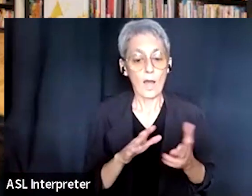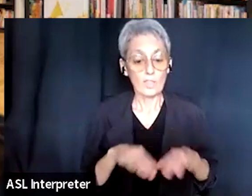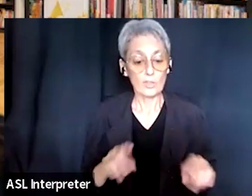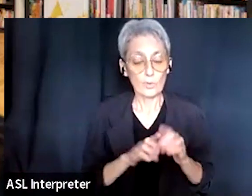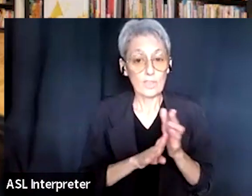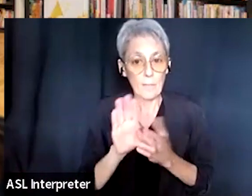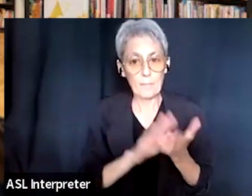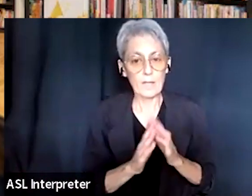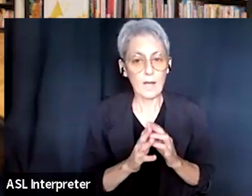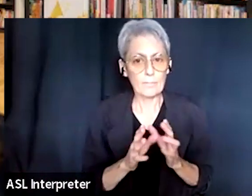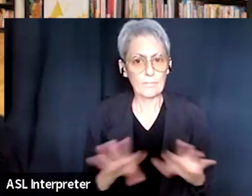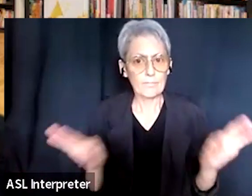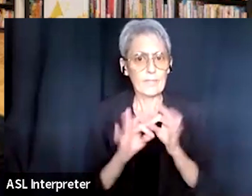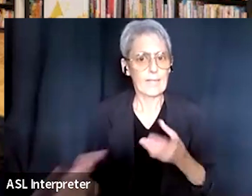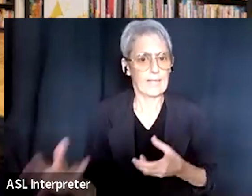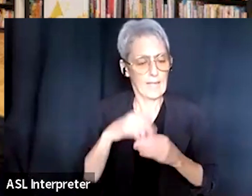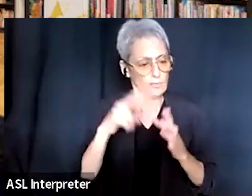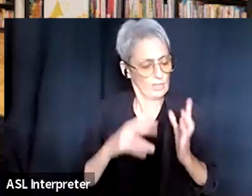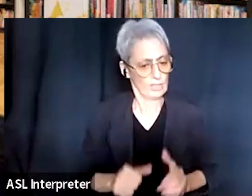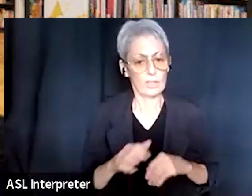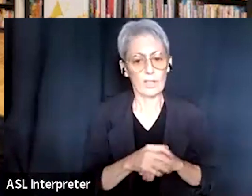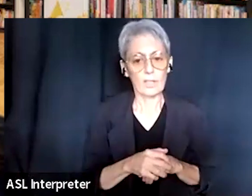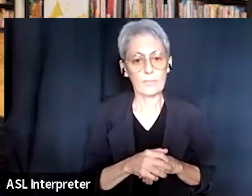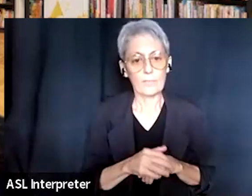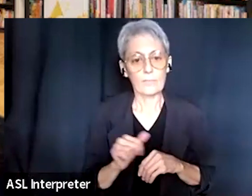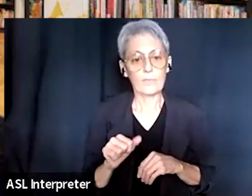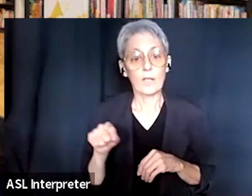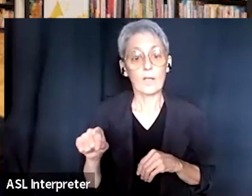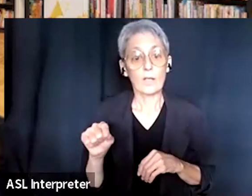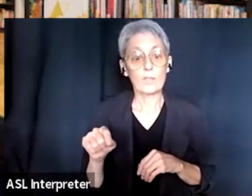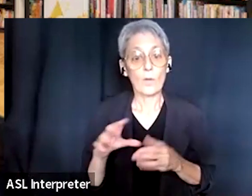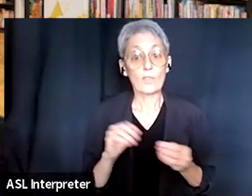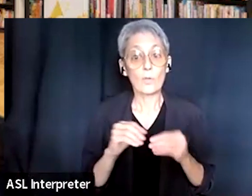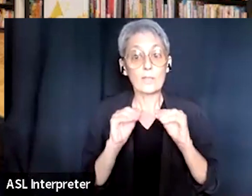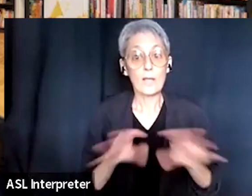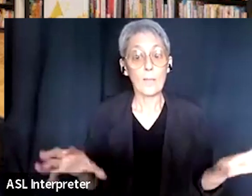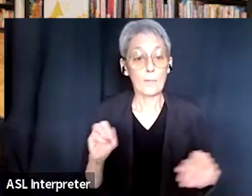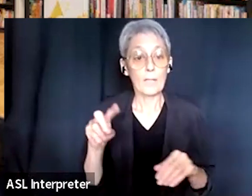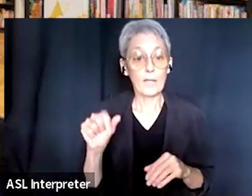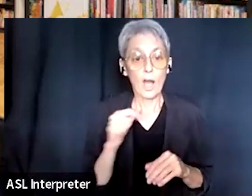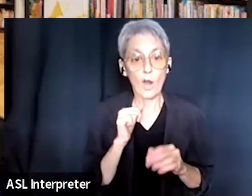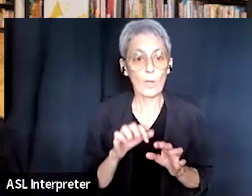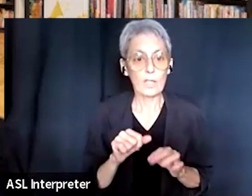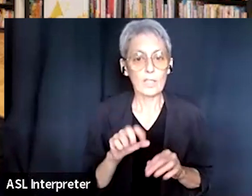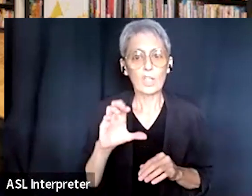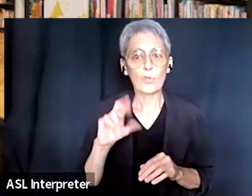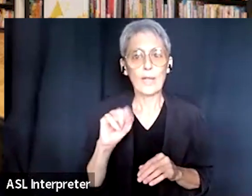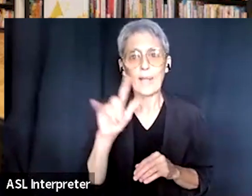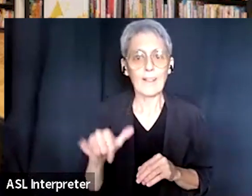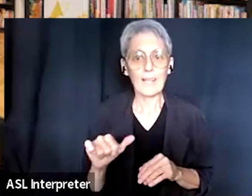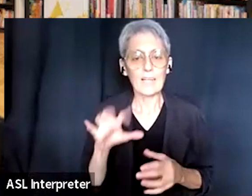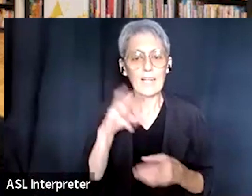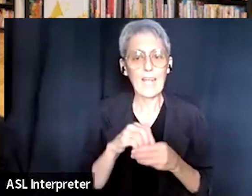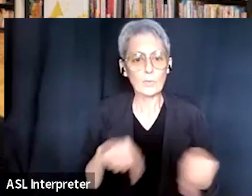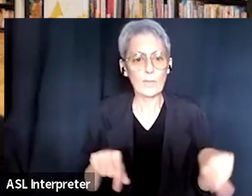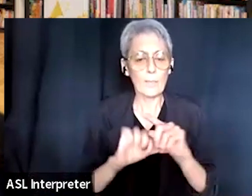the things when navigating the stories that come out in the media is, are we critically engaging with them? So are we going behind the headlines,